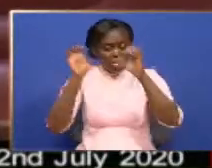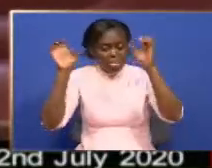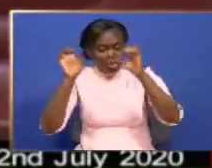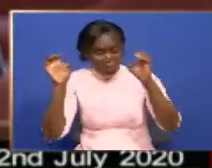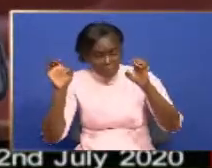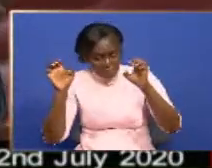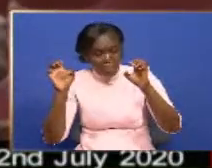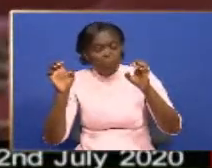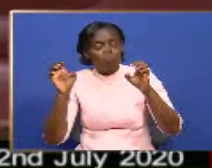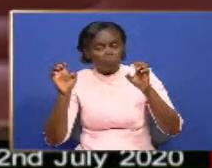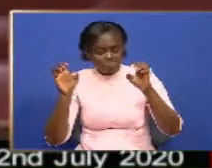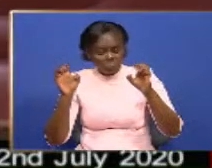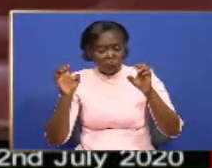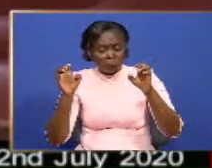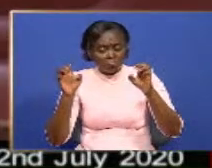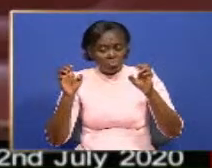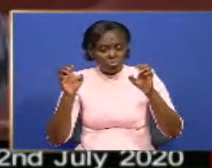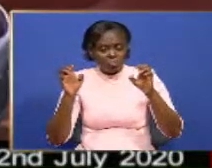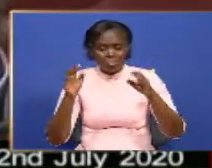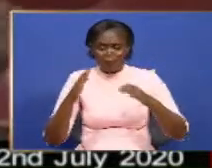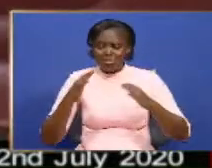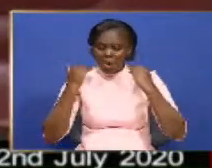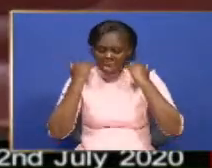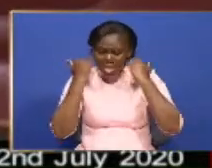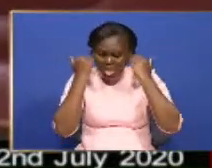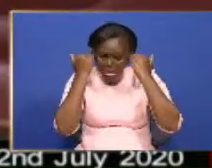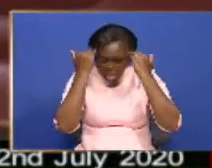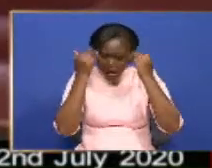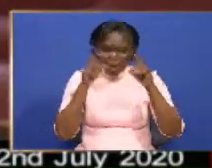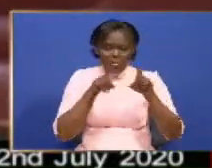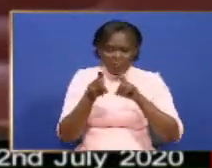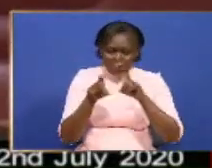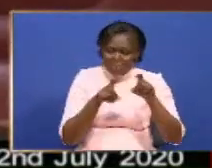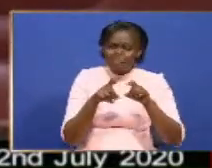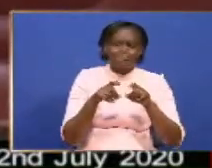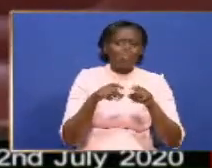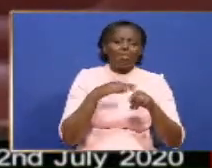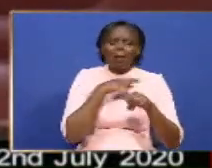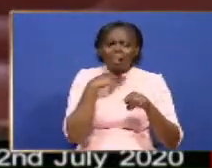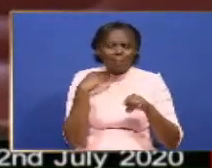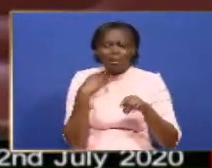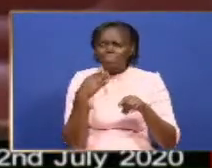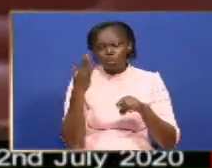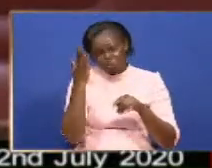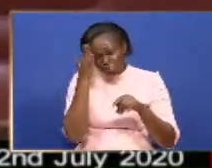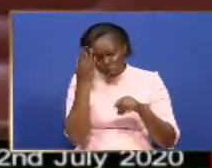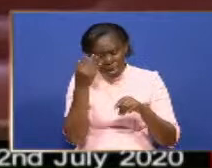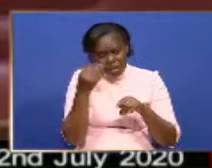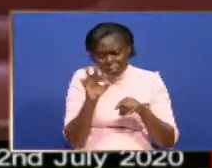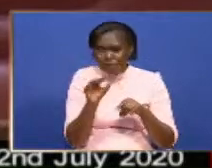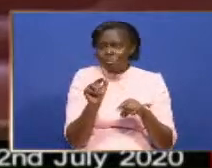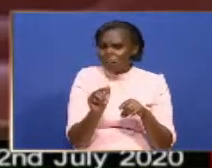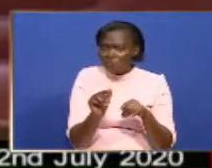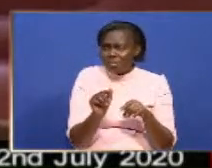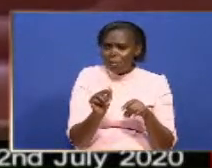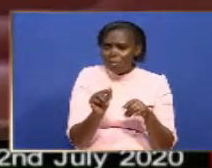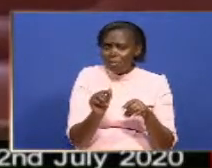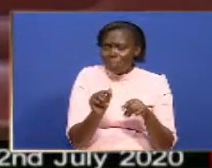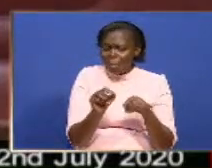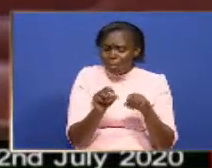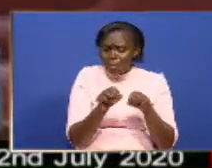that, tension and, demonstrations and killings, if it were to